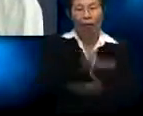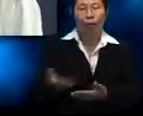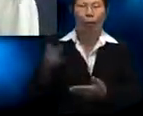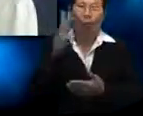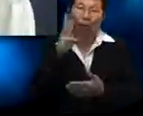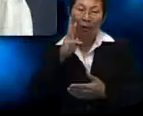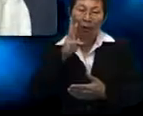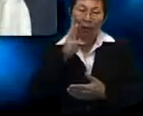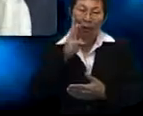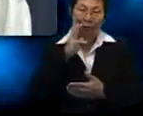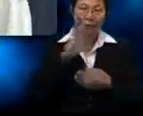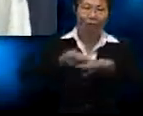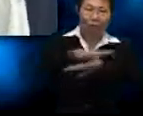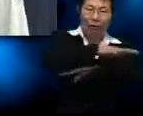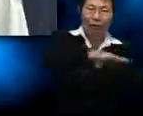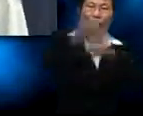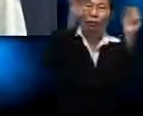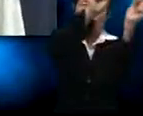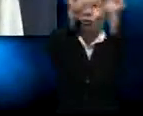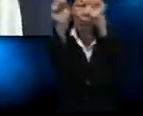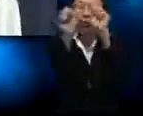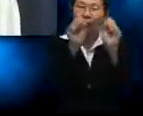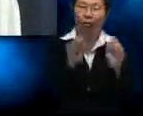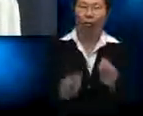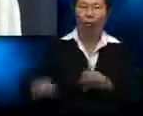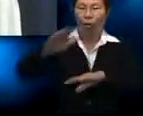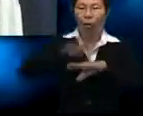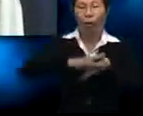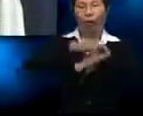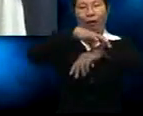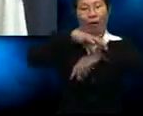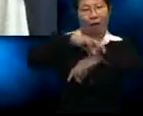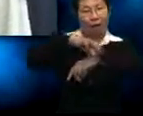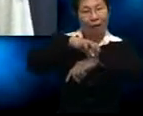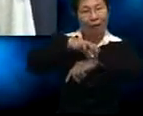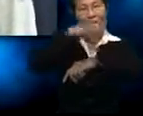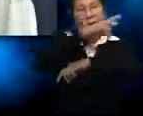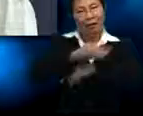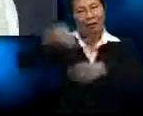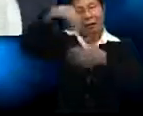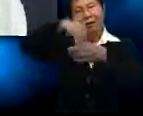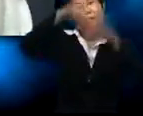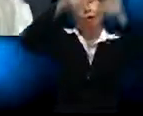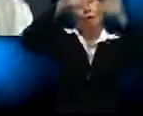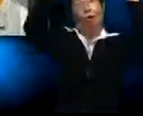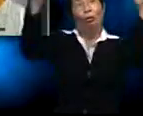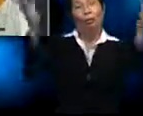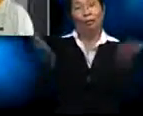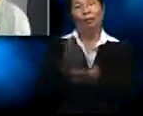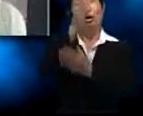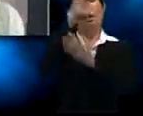water affects its shape on Earth and in the orbit. On